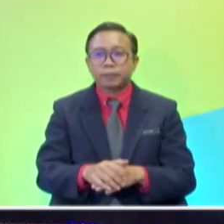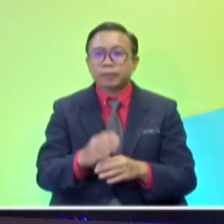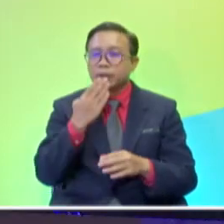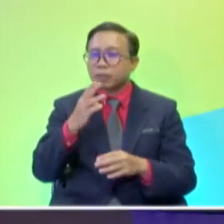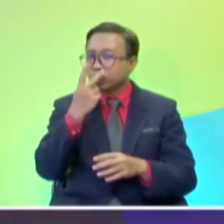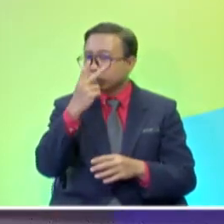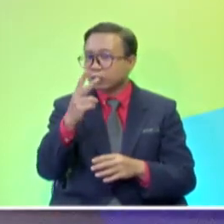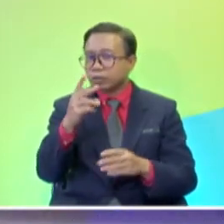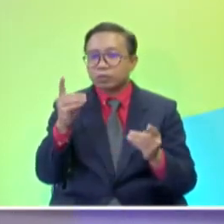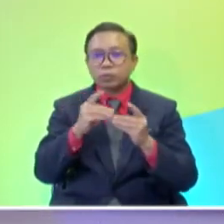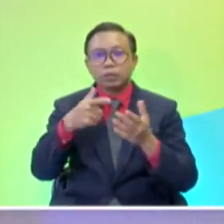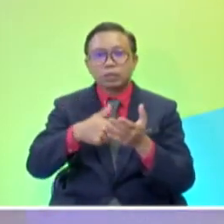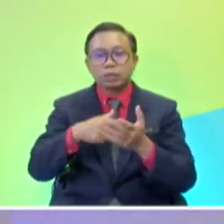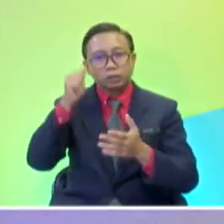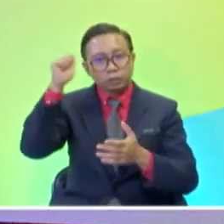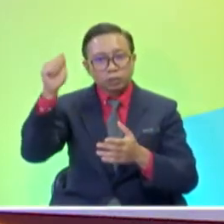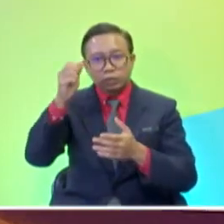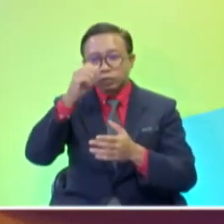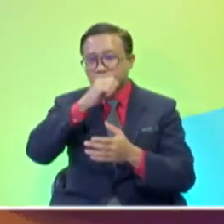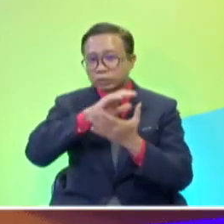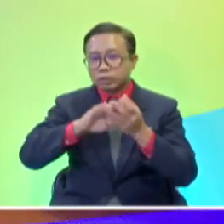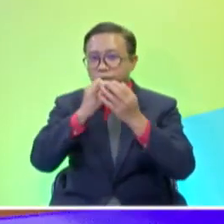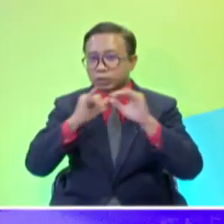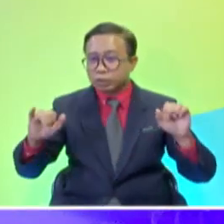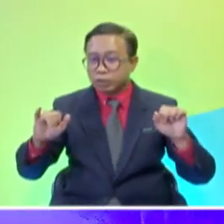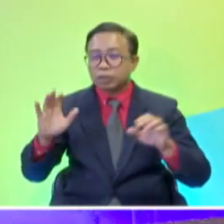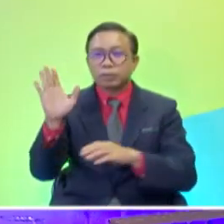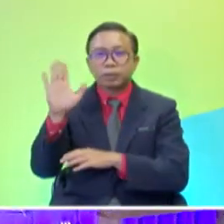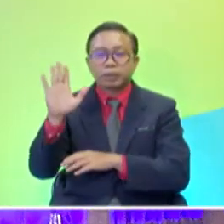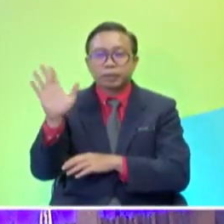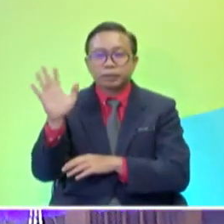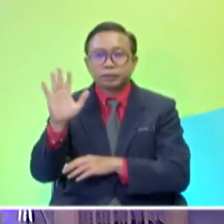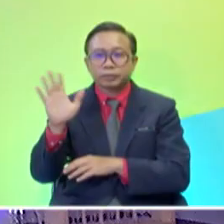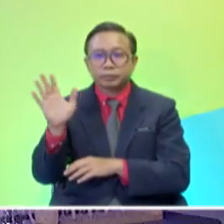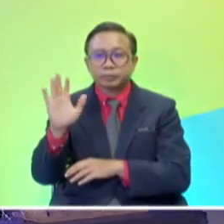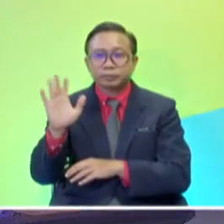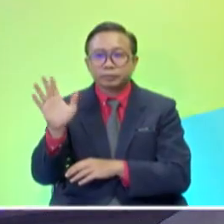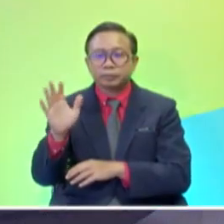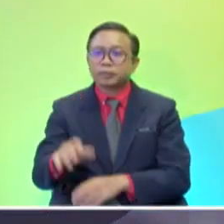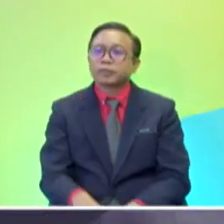watching. Till we meet again, Assalamualaikum and salam sejahtera. Bye-bye. Bye, everybody.